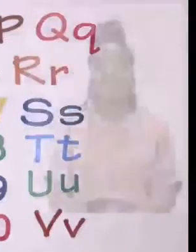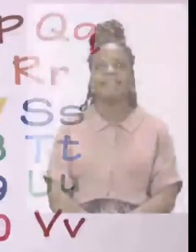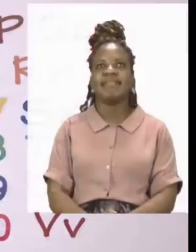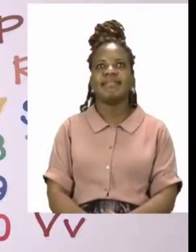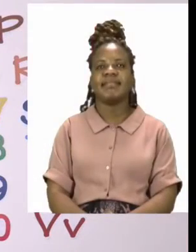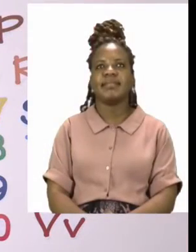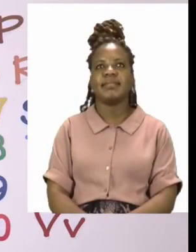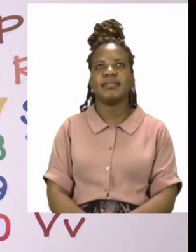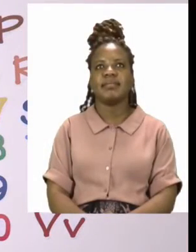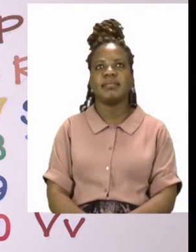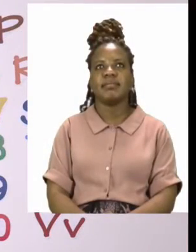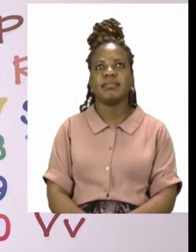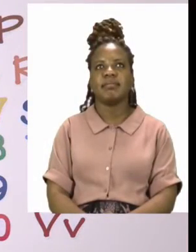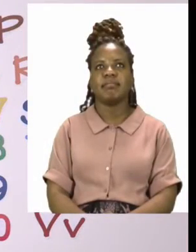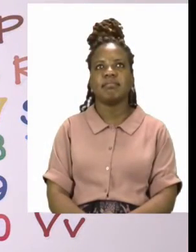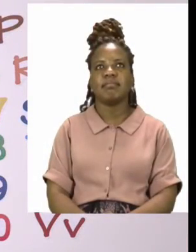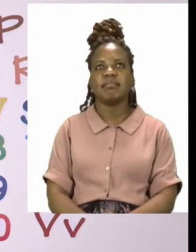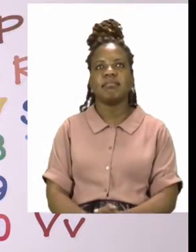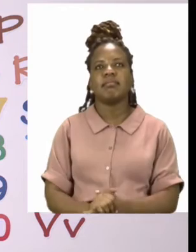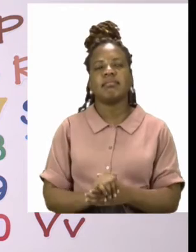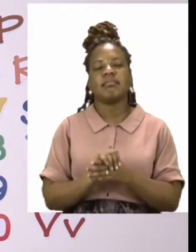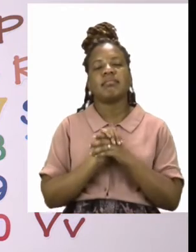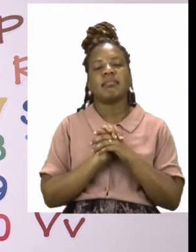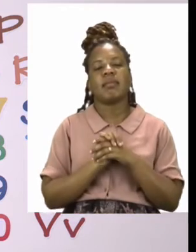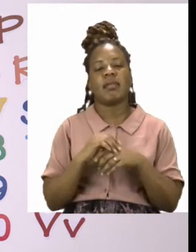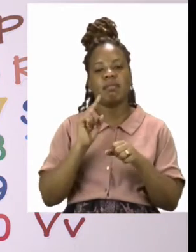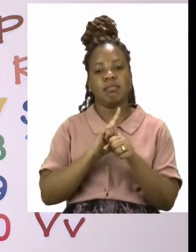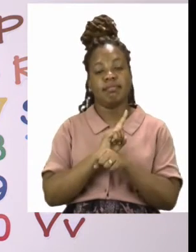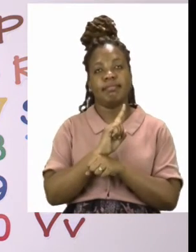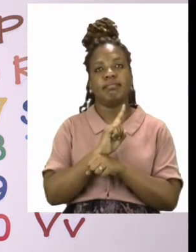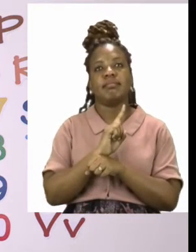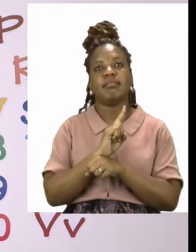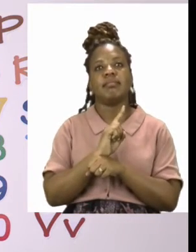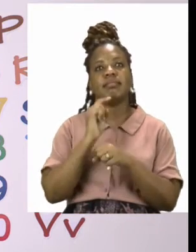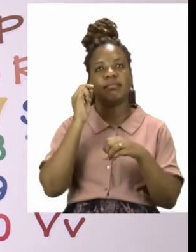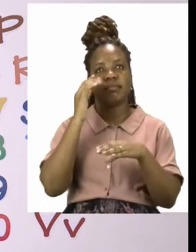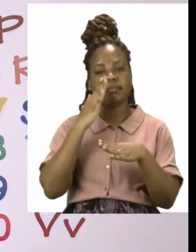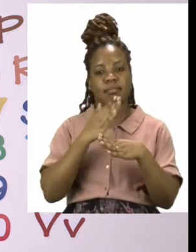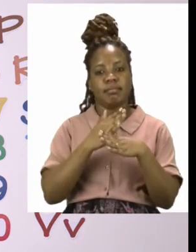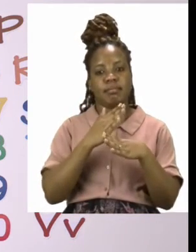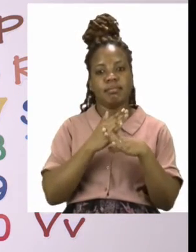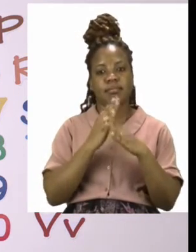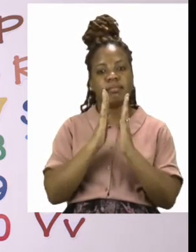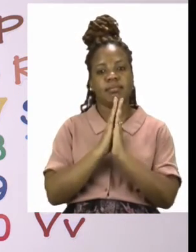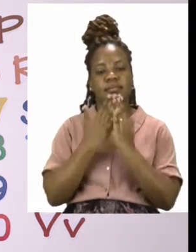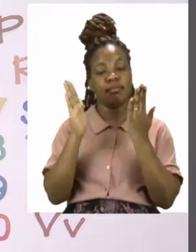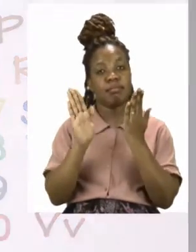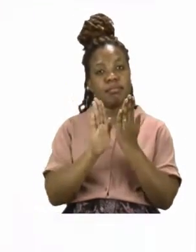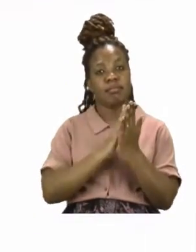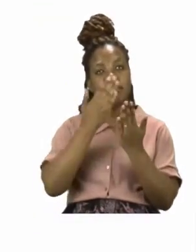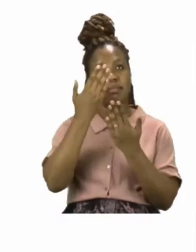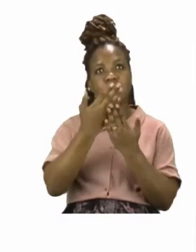For our next exercise, for the first one today, actually, let's turn to page six.